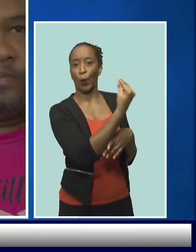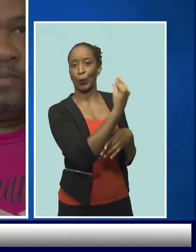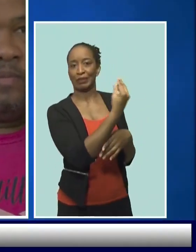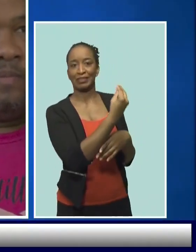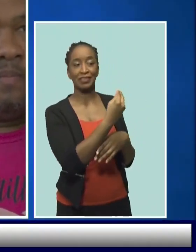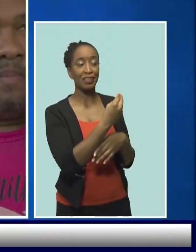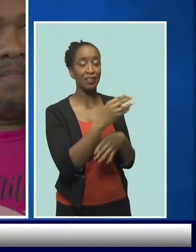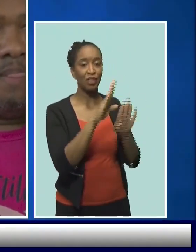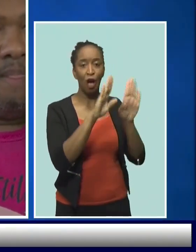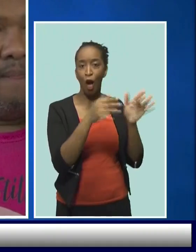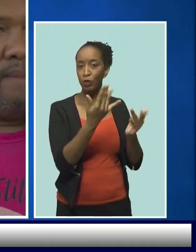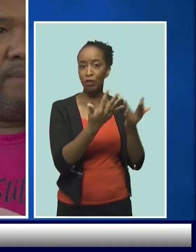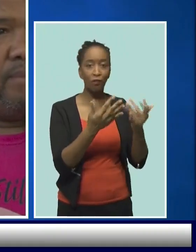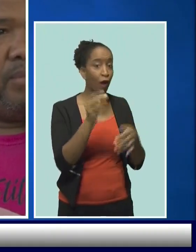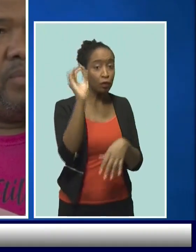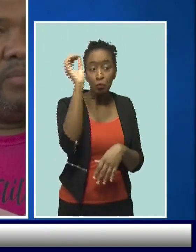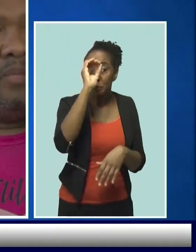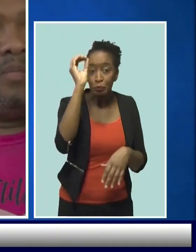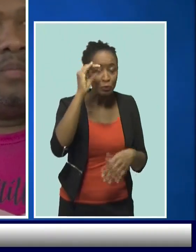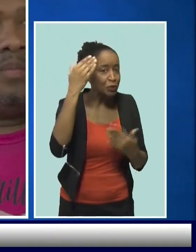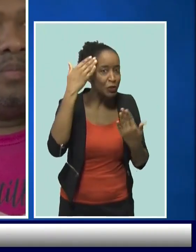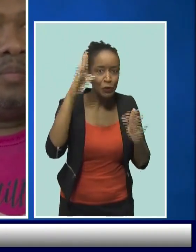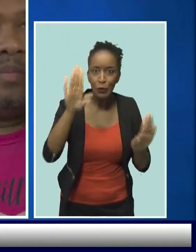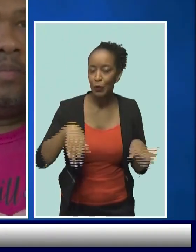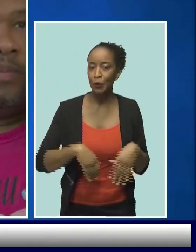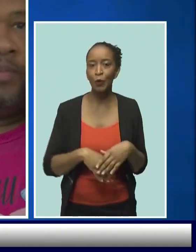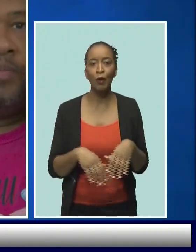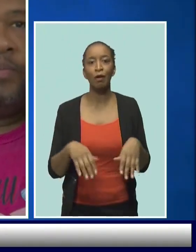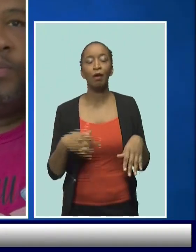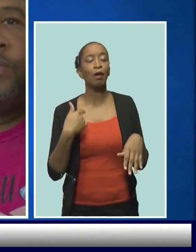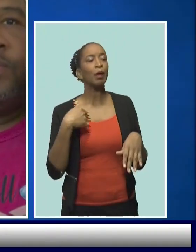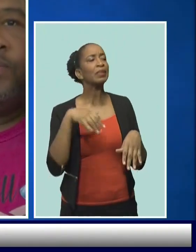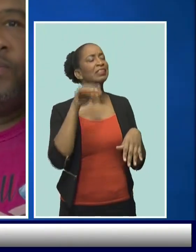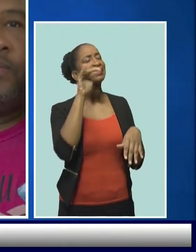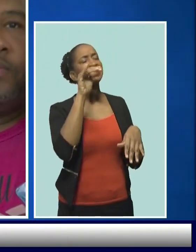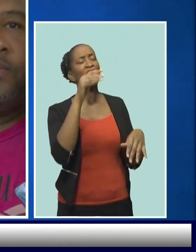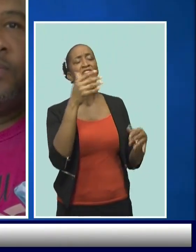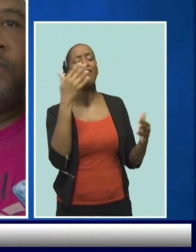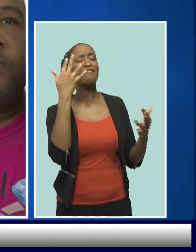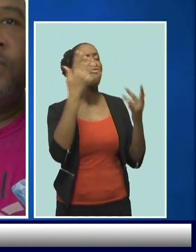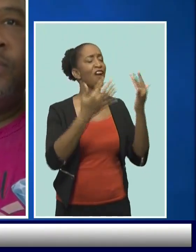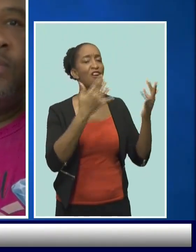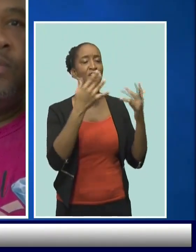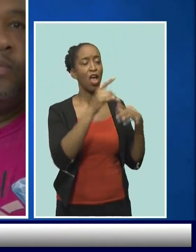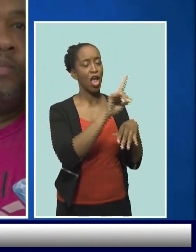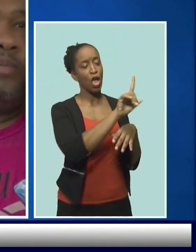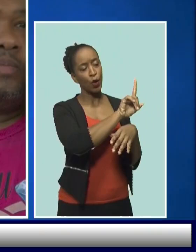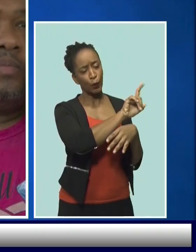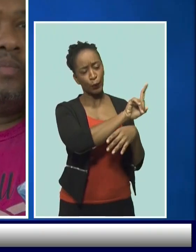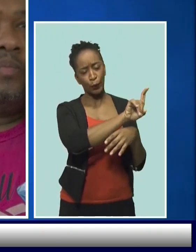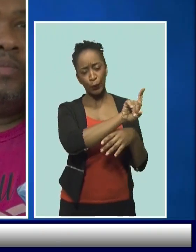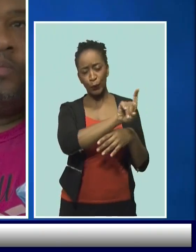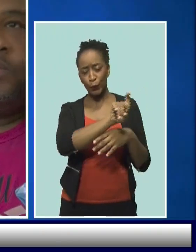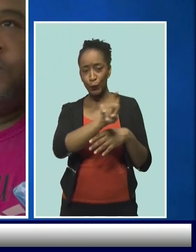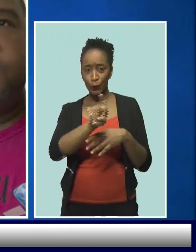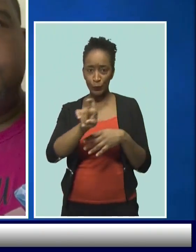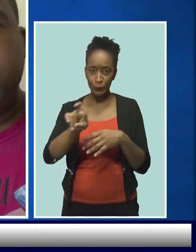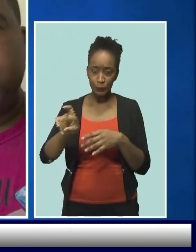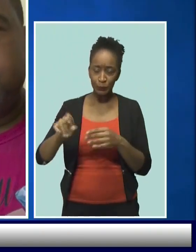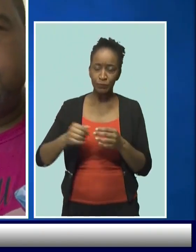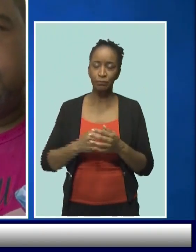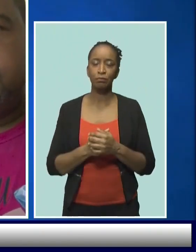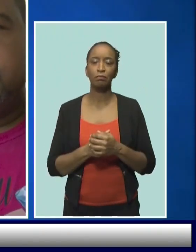fire. So as I was shouting, saying that the house was on fire, he then proceeded to run through the side of the